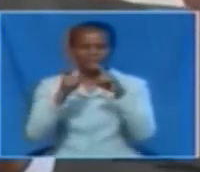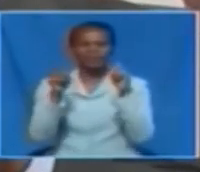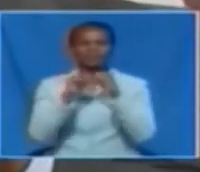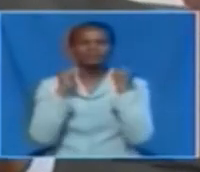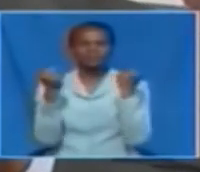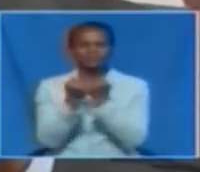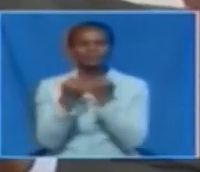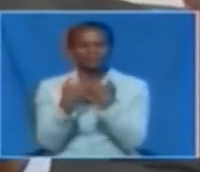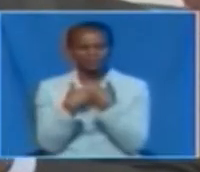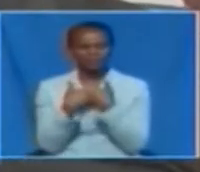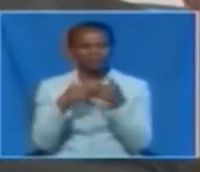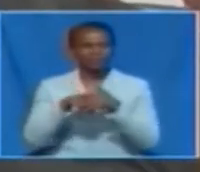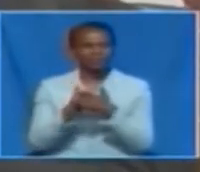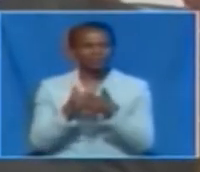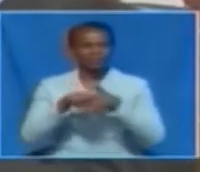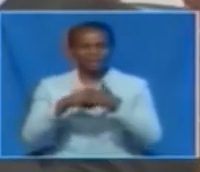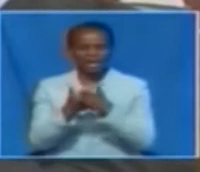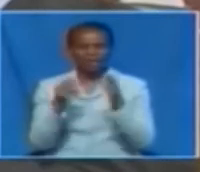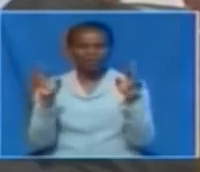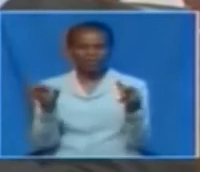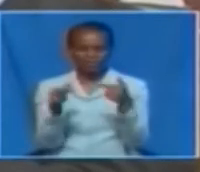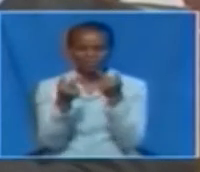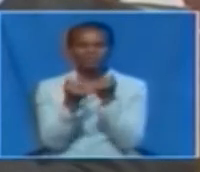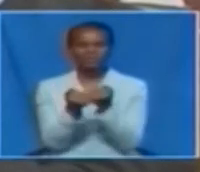had was to how do they reconcile the